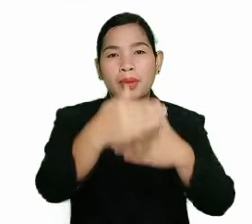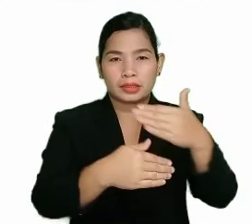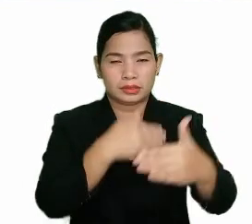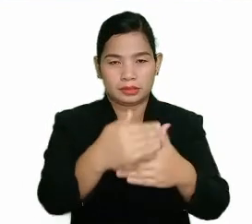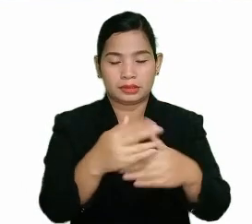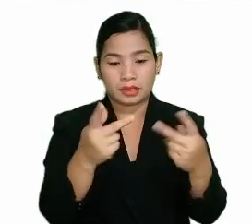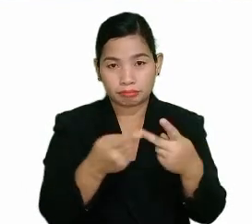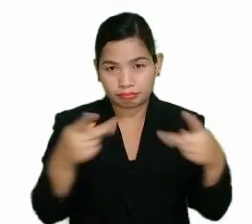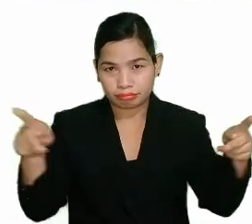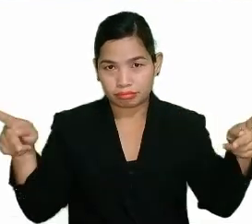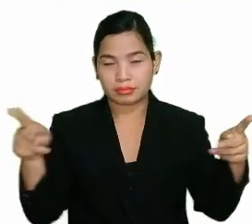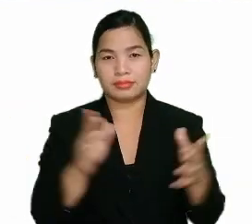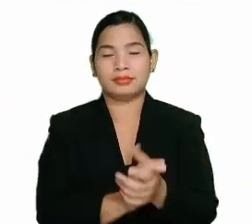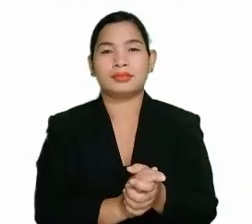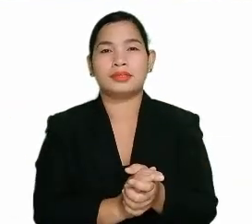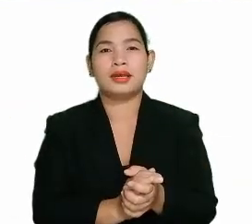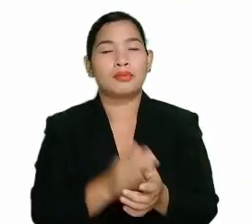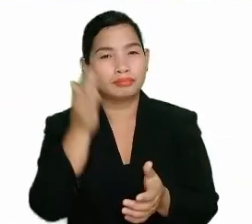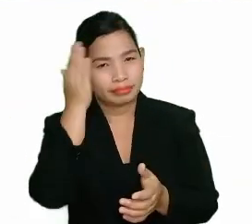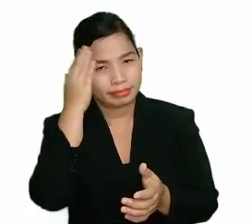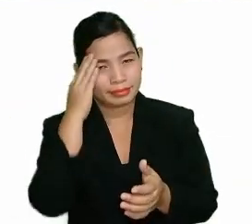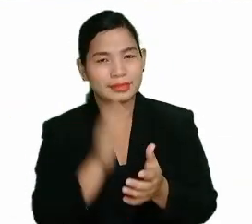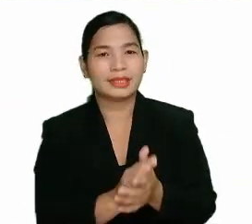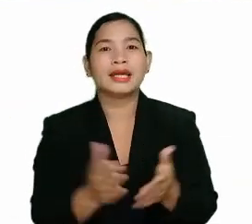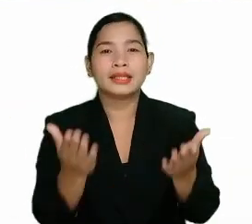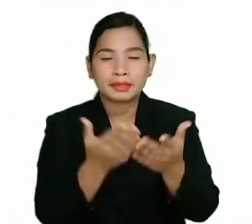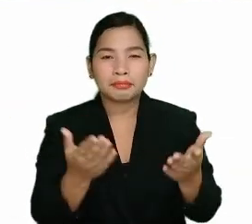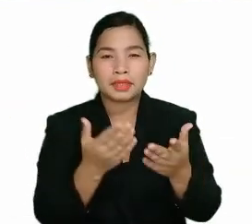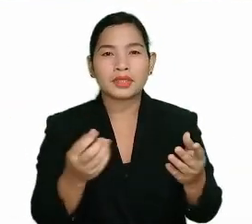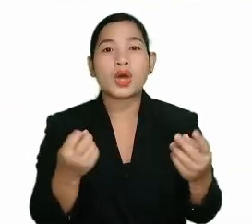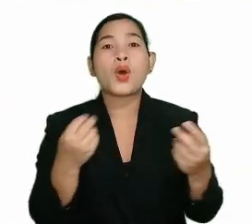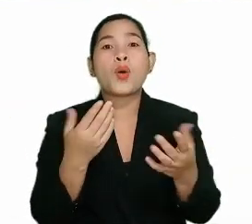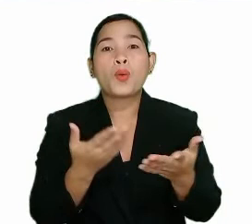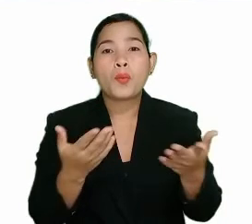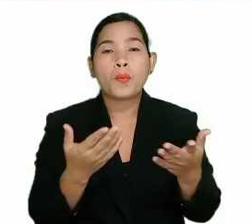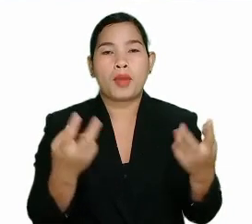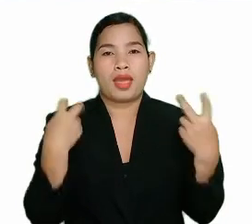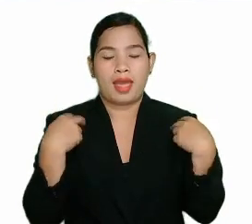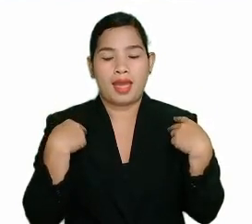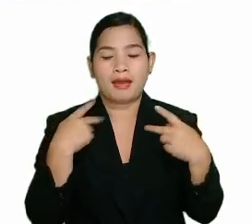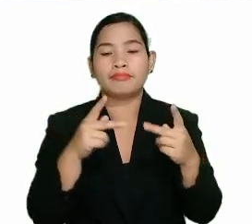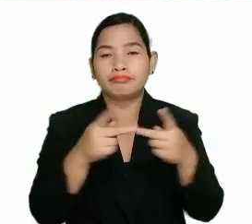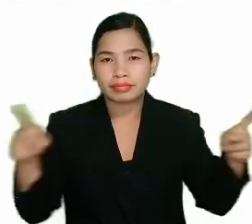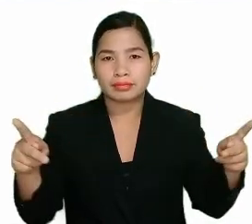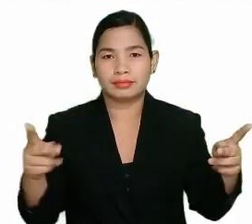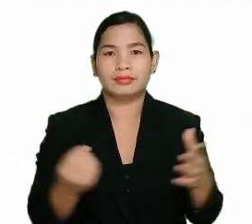transporting proteins. They also known as packaging factory of the cell.